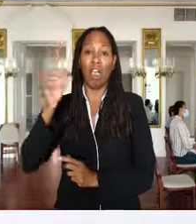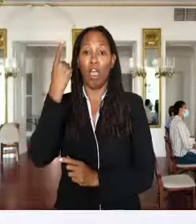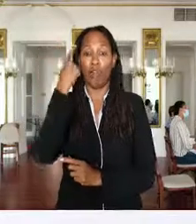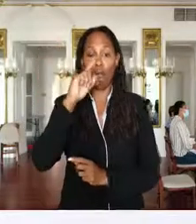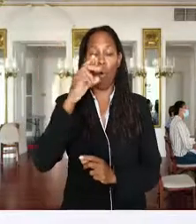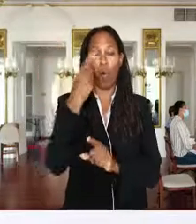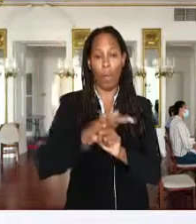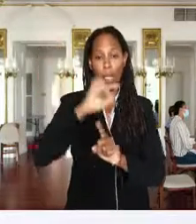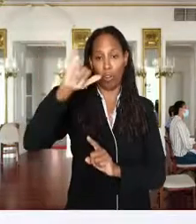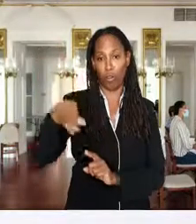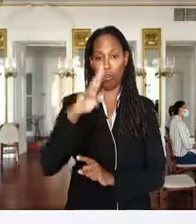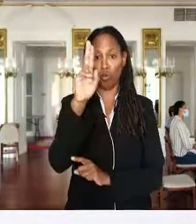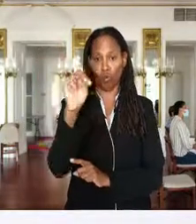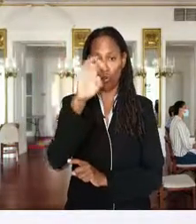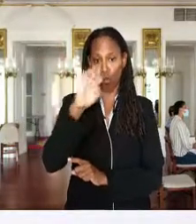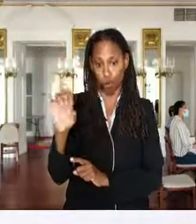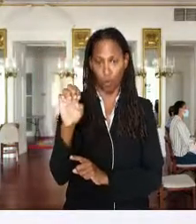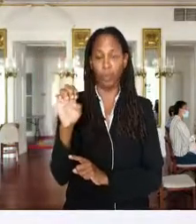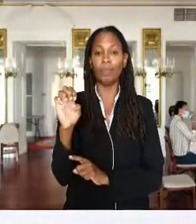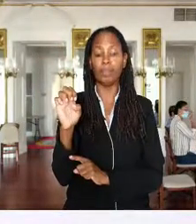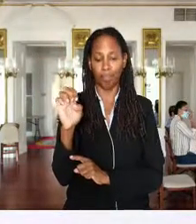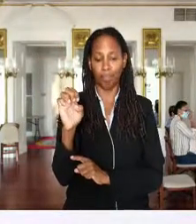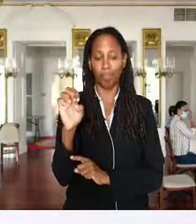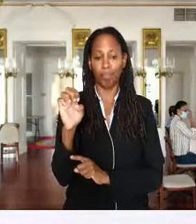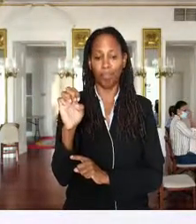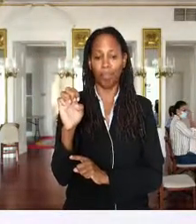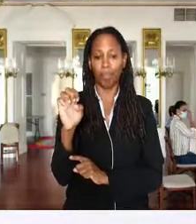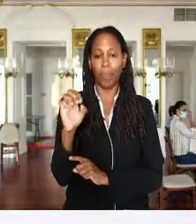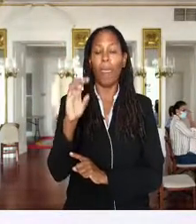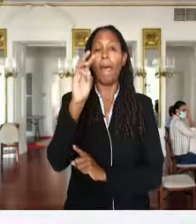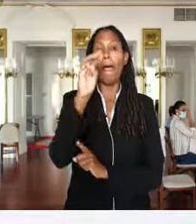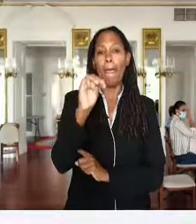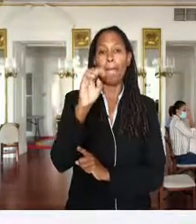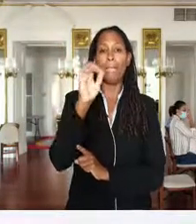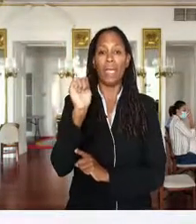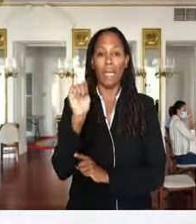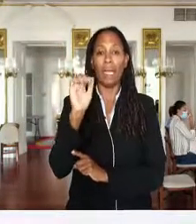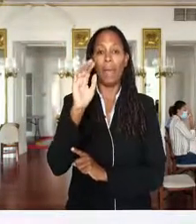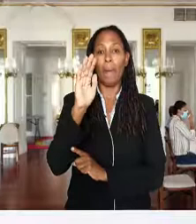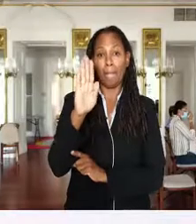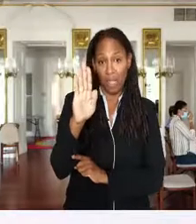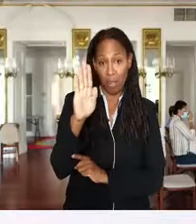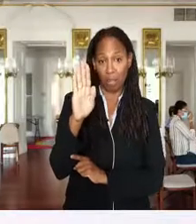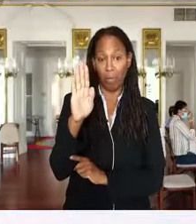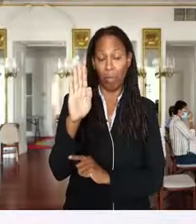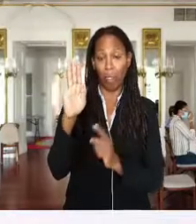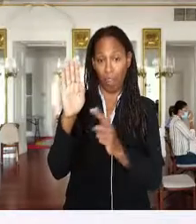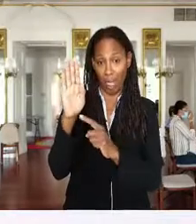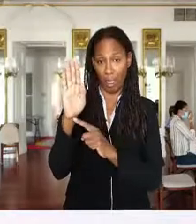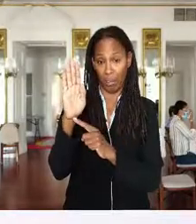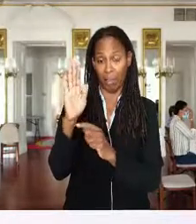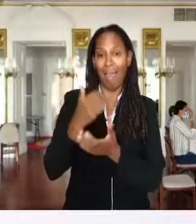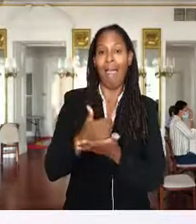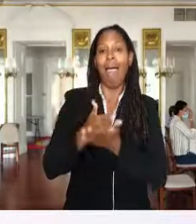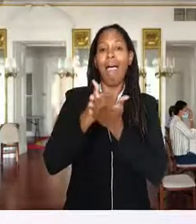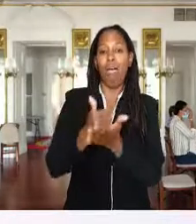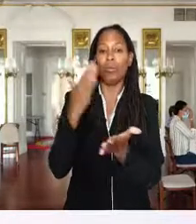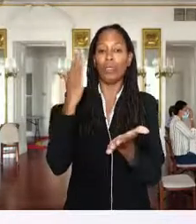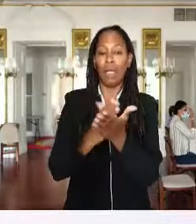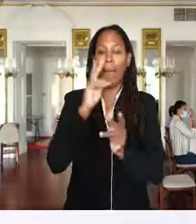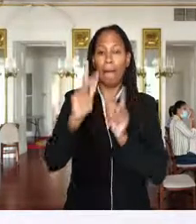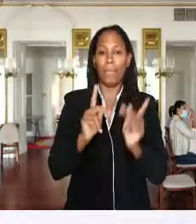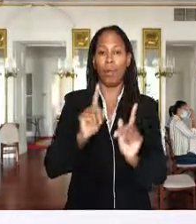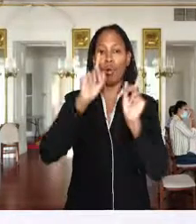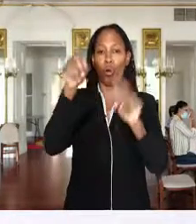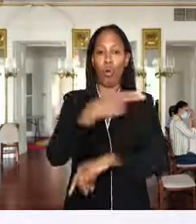total infusions have been administered at JFL. The monoclonal antibodies administered to keep people out of our hospitals, and we